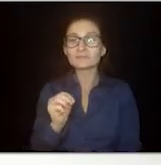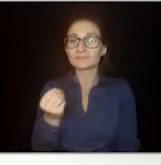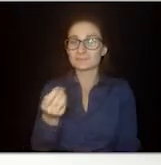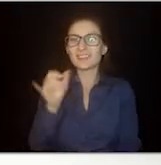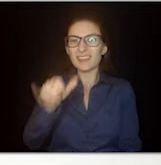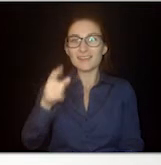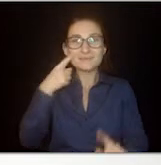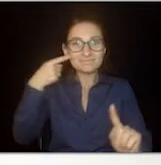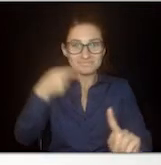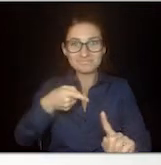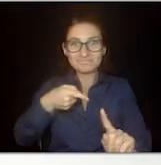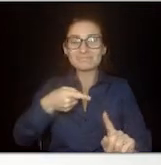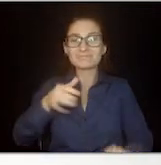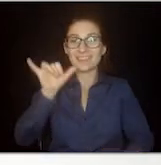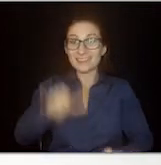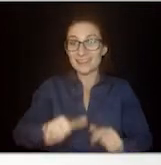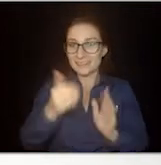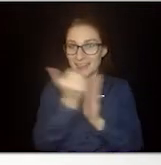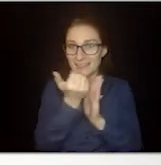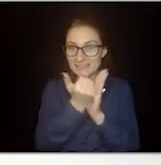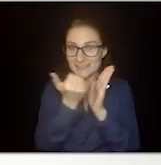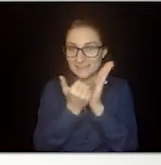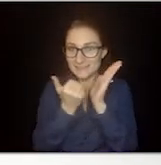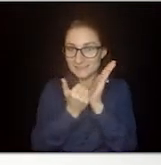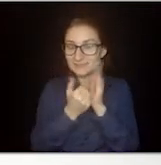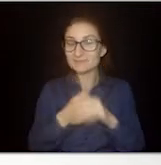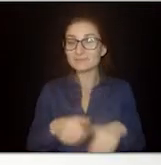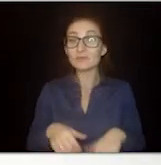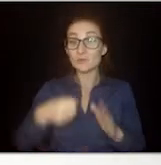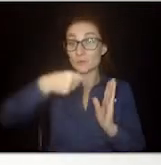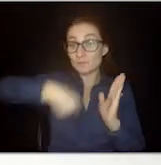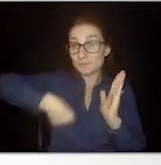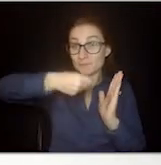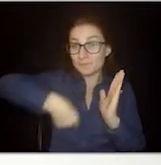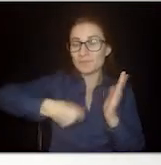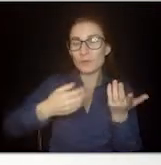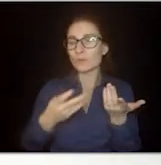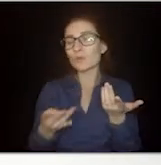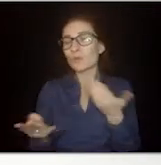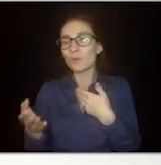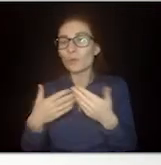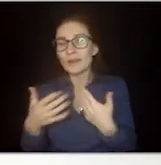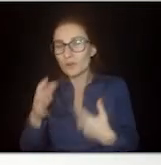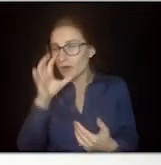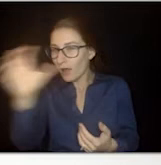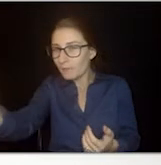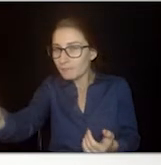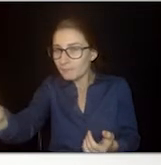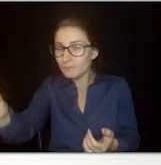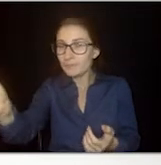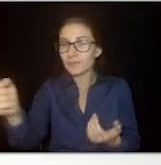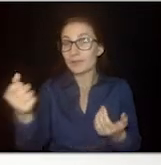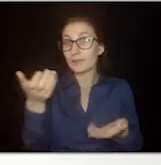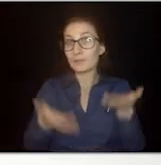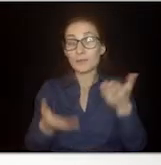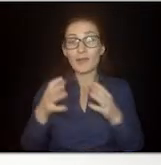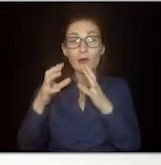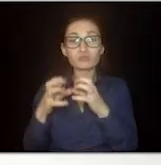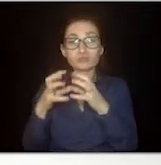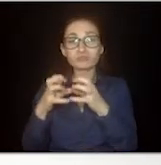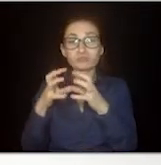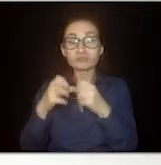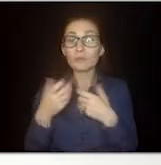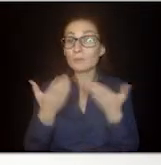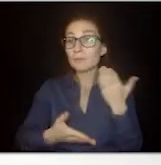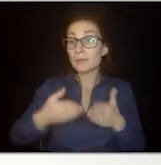your goal. That's your lesson. And you're going to use that paintbrush or whatever it is that they like. Maybe